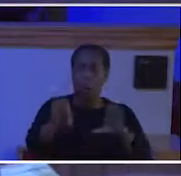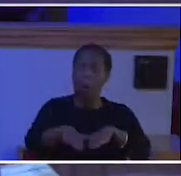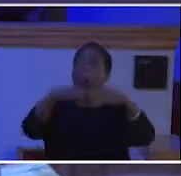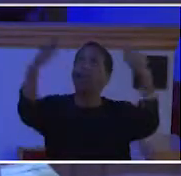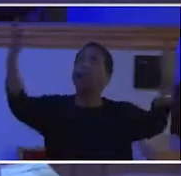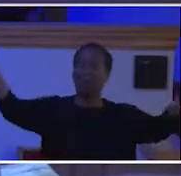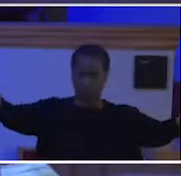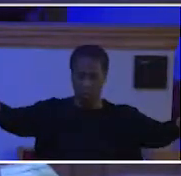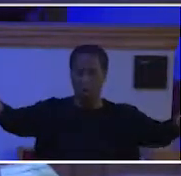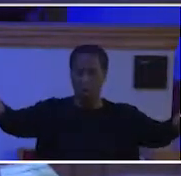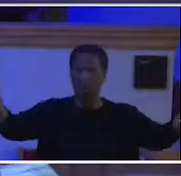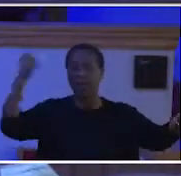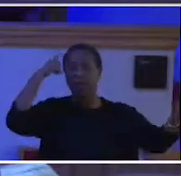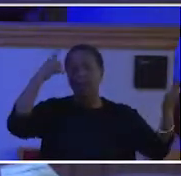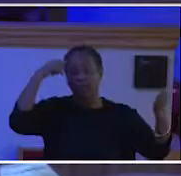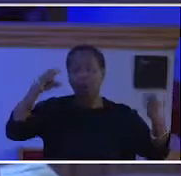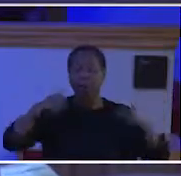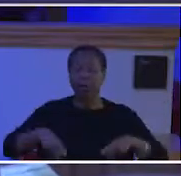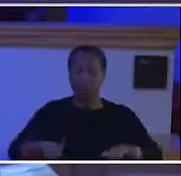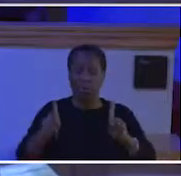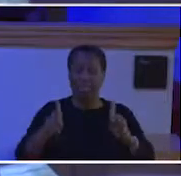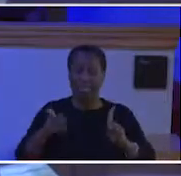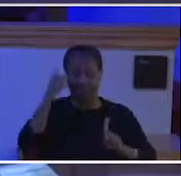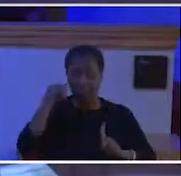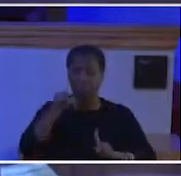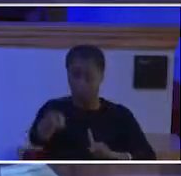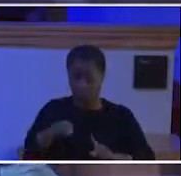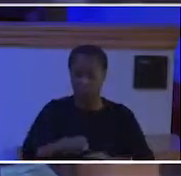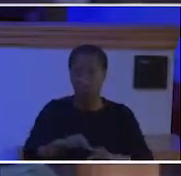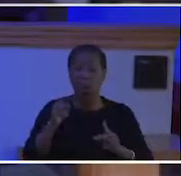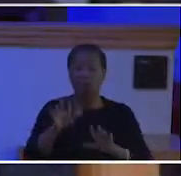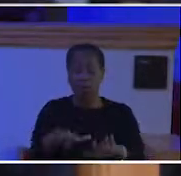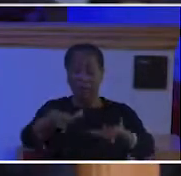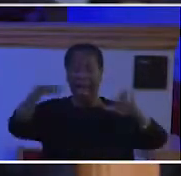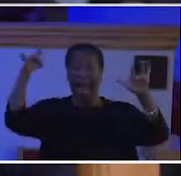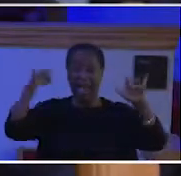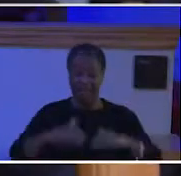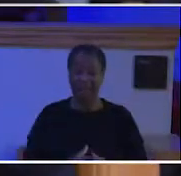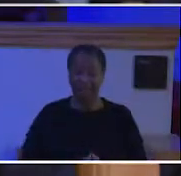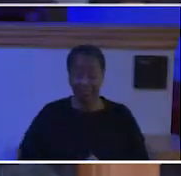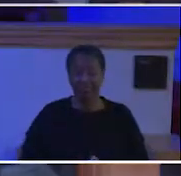the door of opportunity for you to shine.